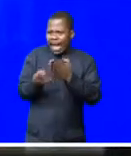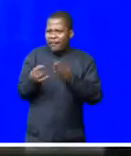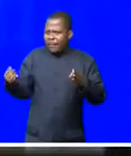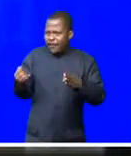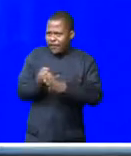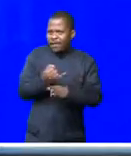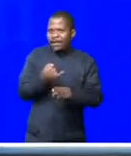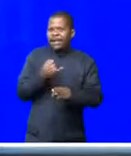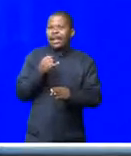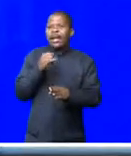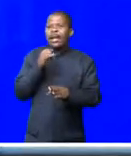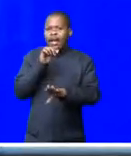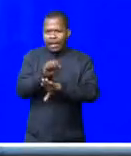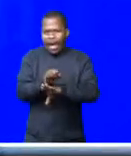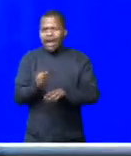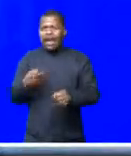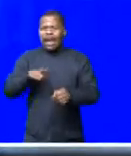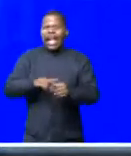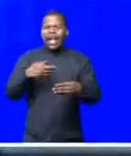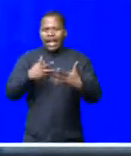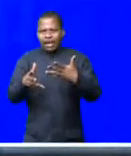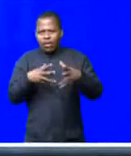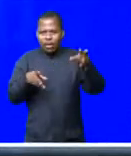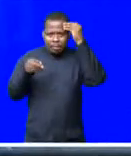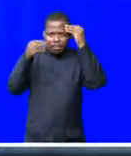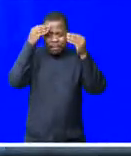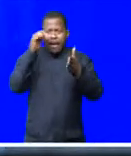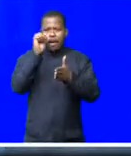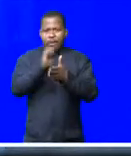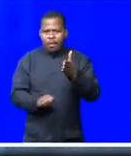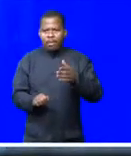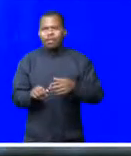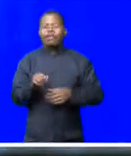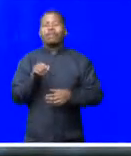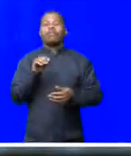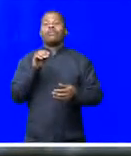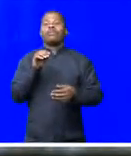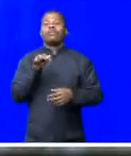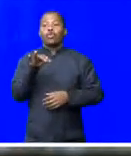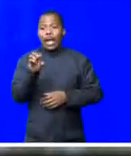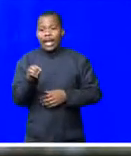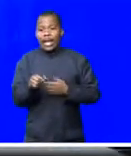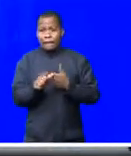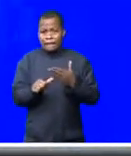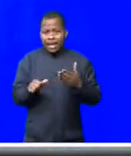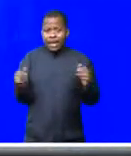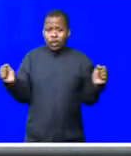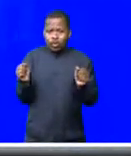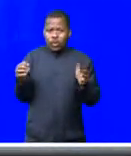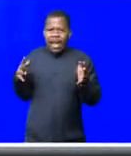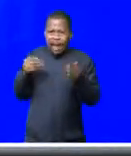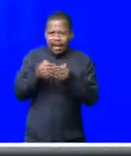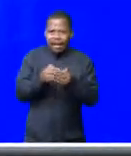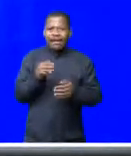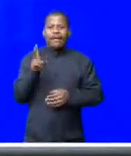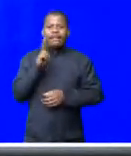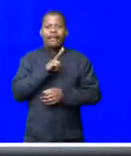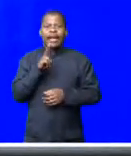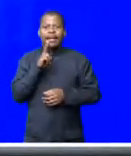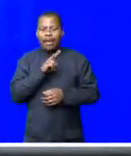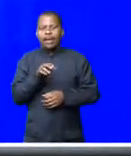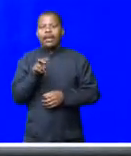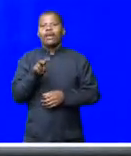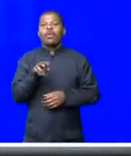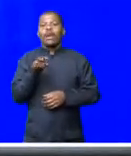care lessons bebafundzaka ke lapha enkonyeni kusuka mhlati ngemashumi lamabili kule nyanga lesetulu kude kube ngulamuhla ke njengoba